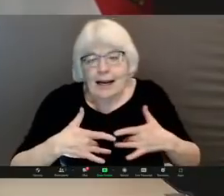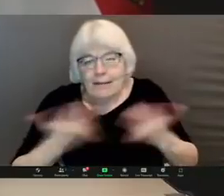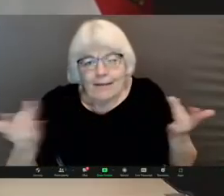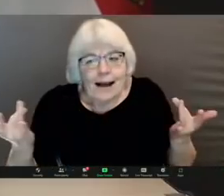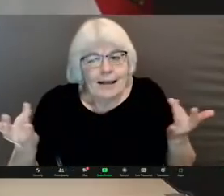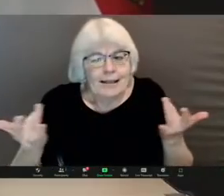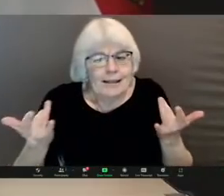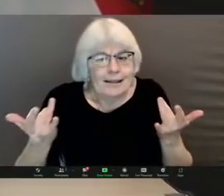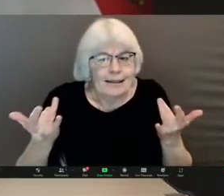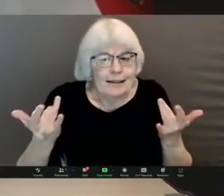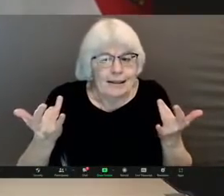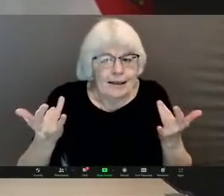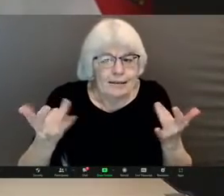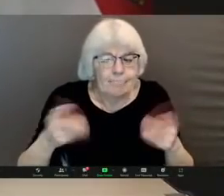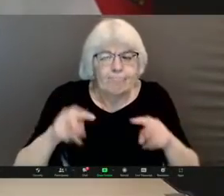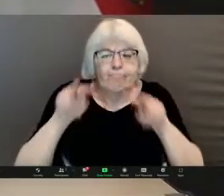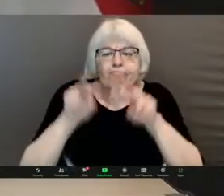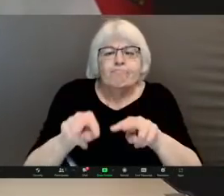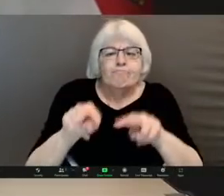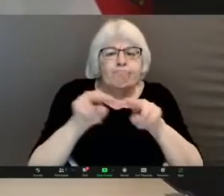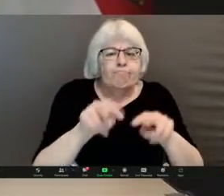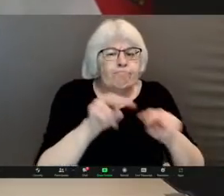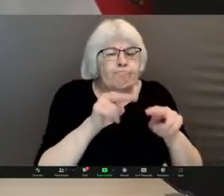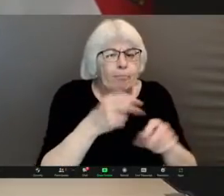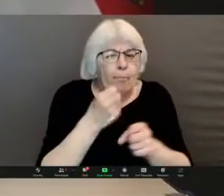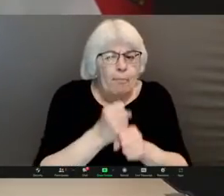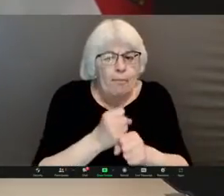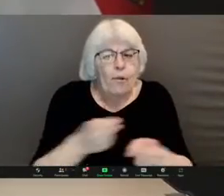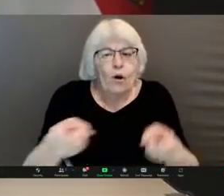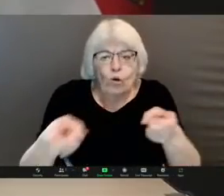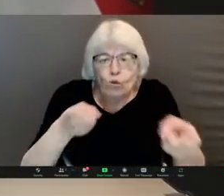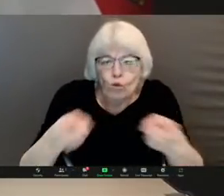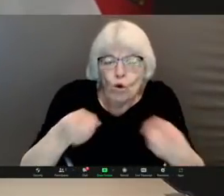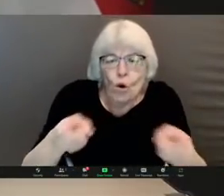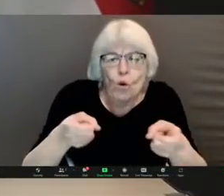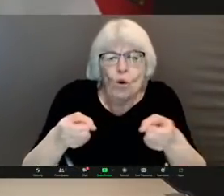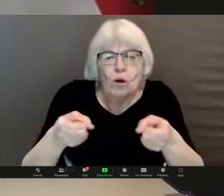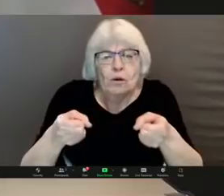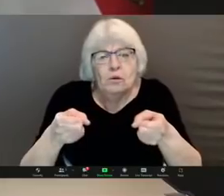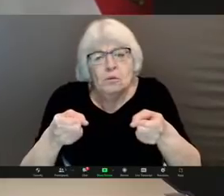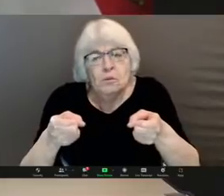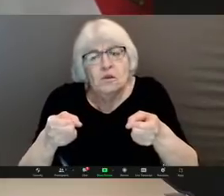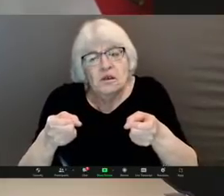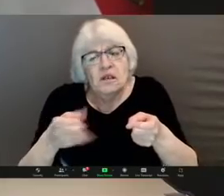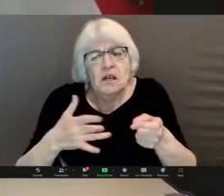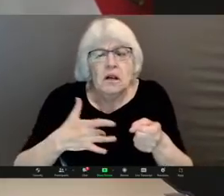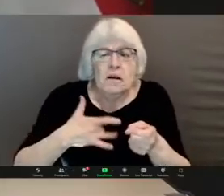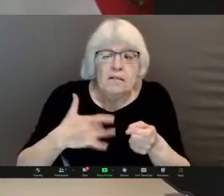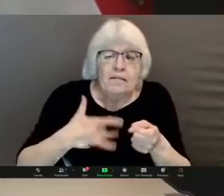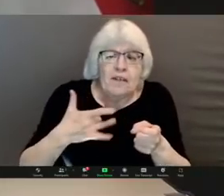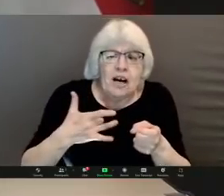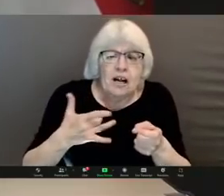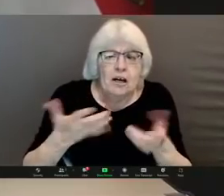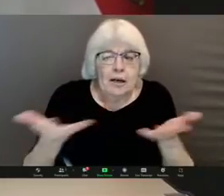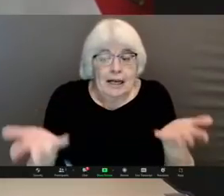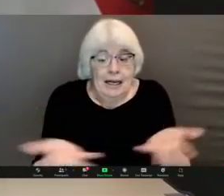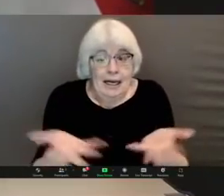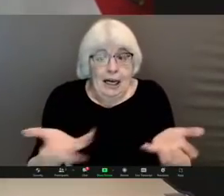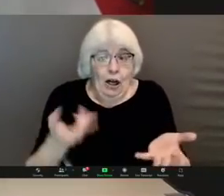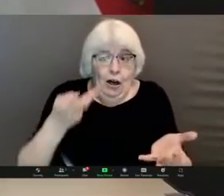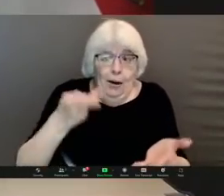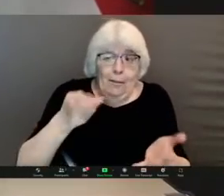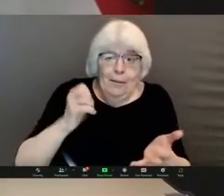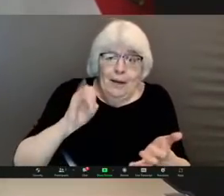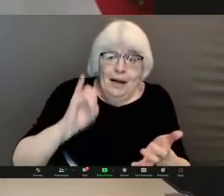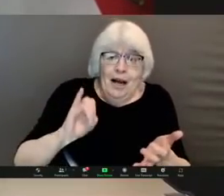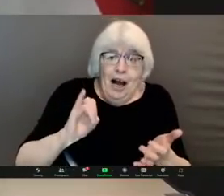I think PEI will be like the rest of Canada and the world, really, that vaccine passports will be in our